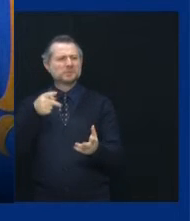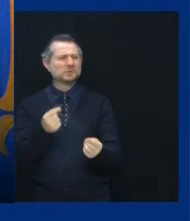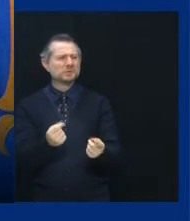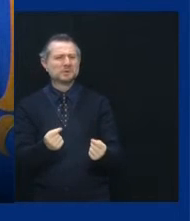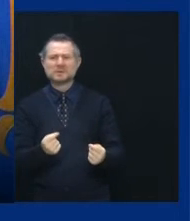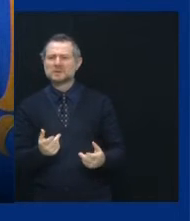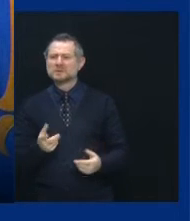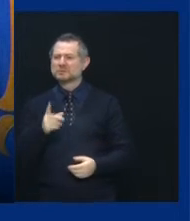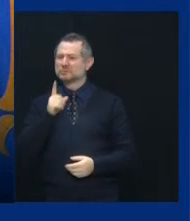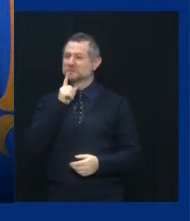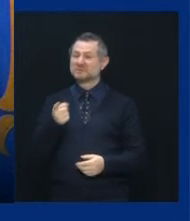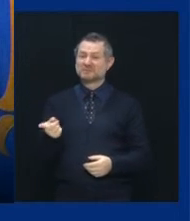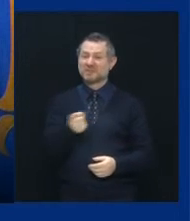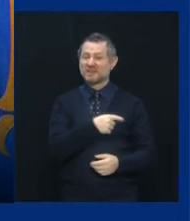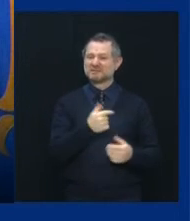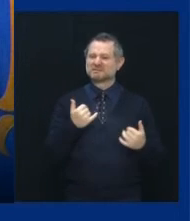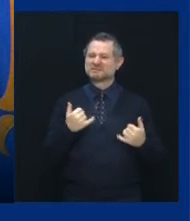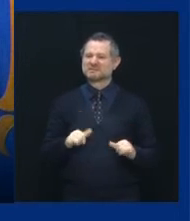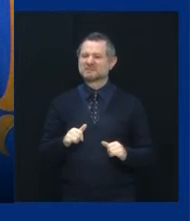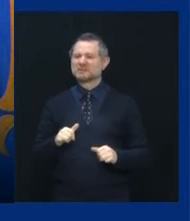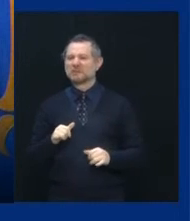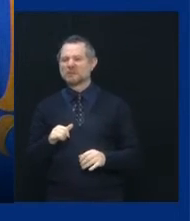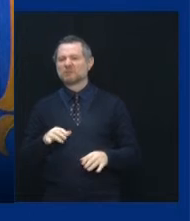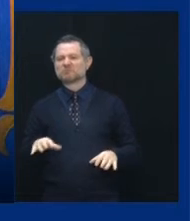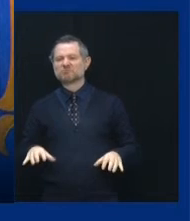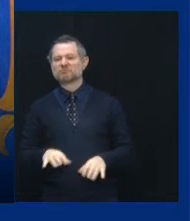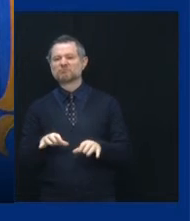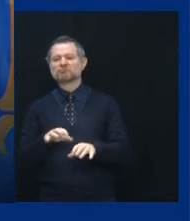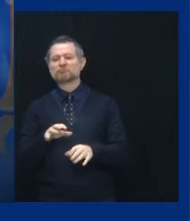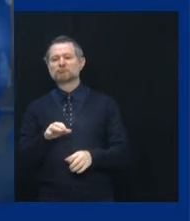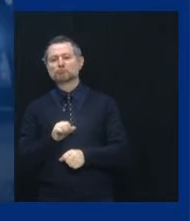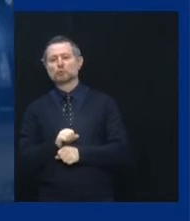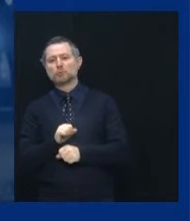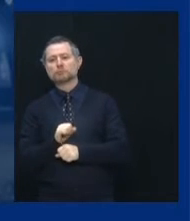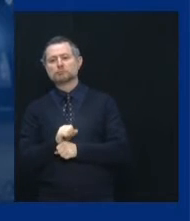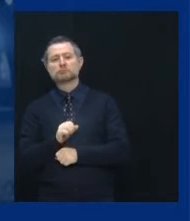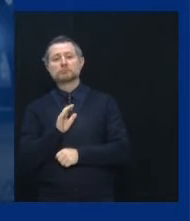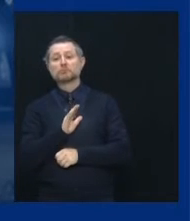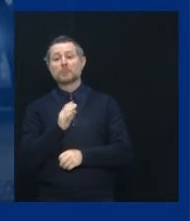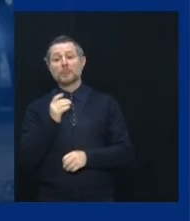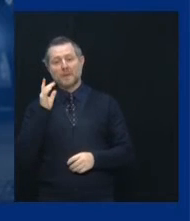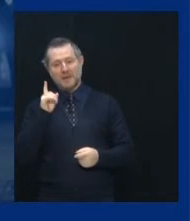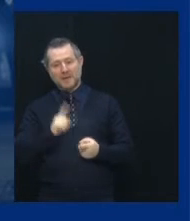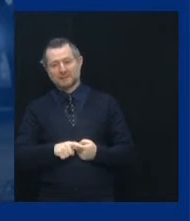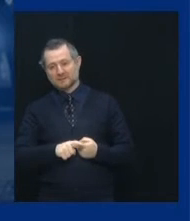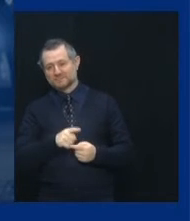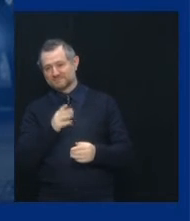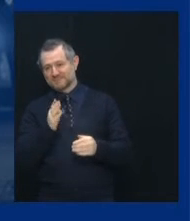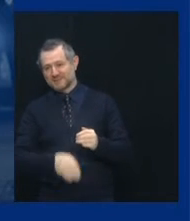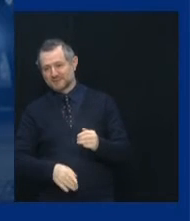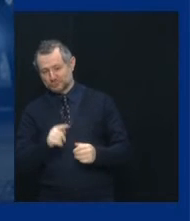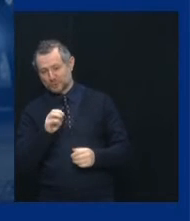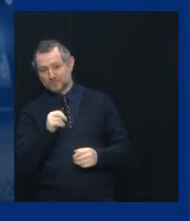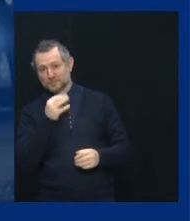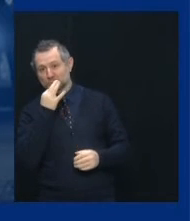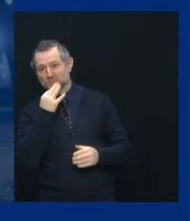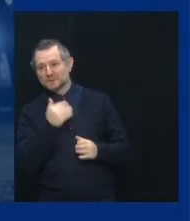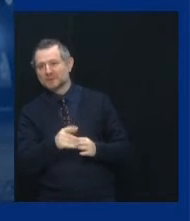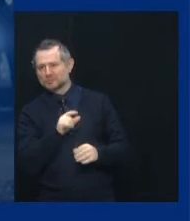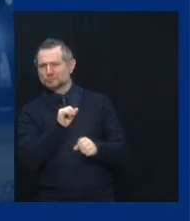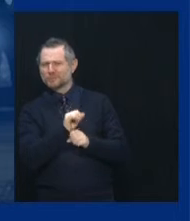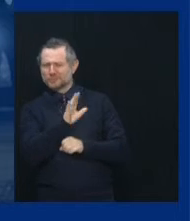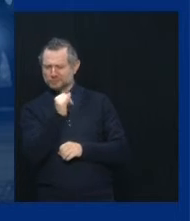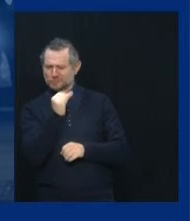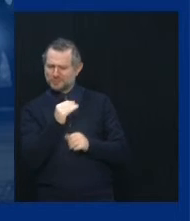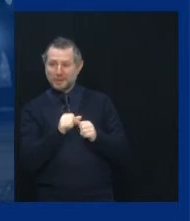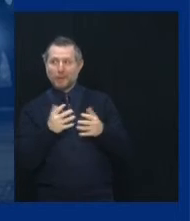in office until they're not in office, and they should do their job. But if they're not going to do it, at least let